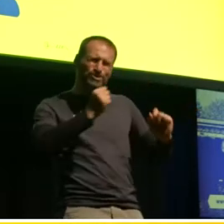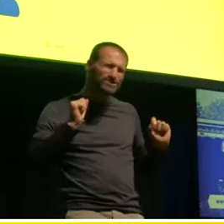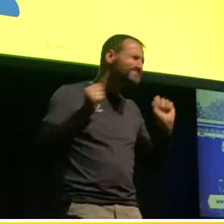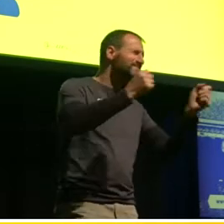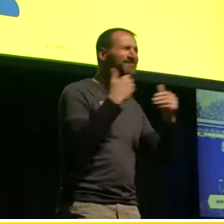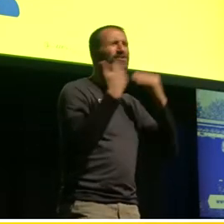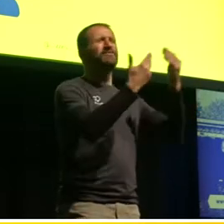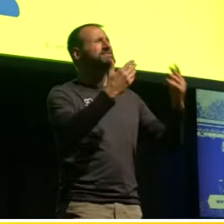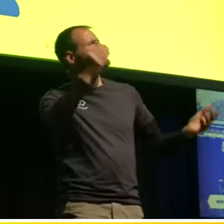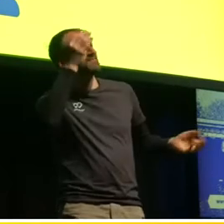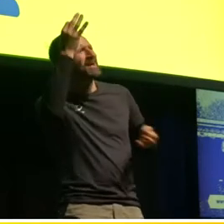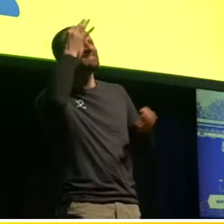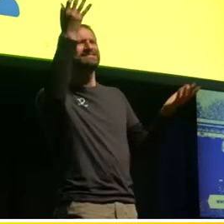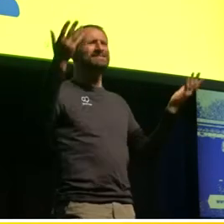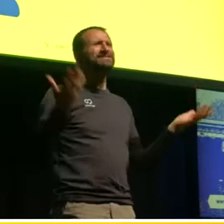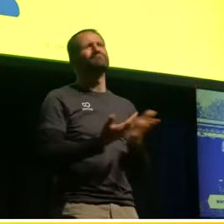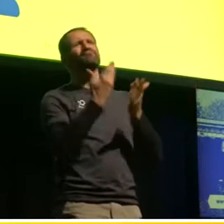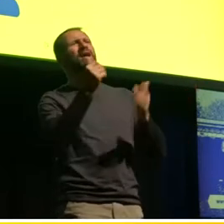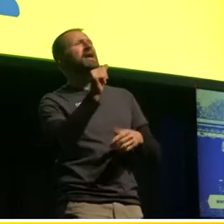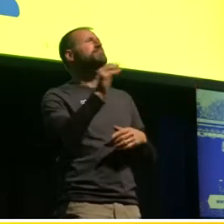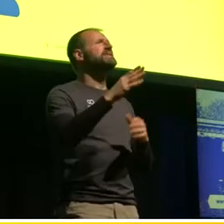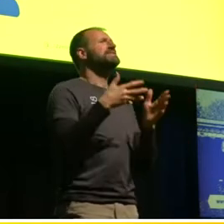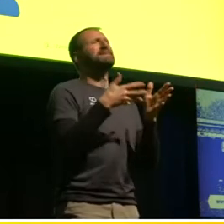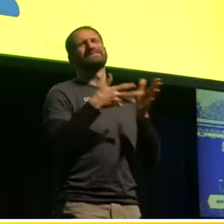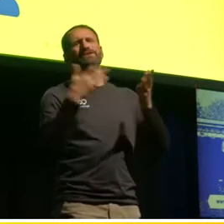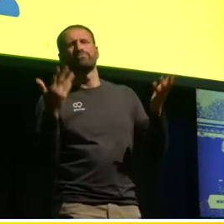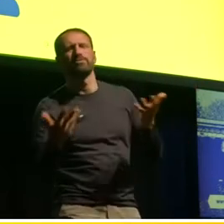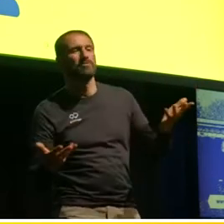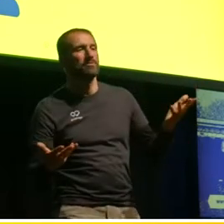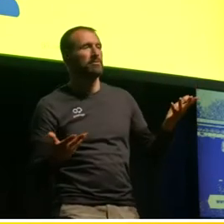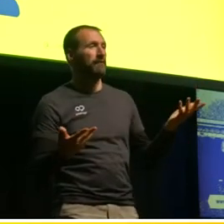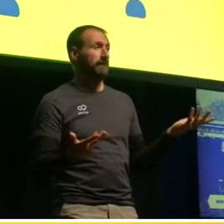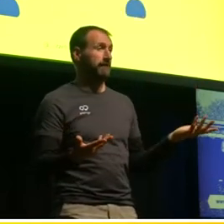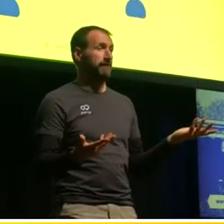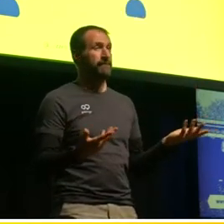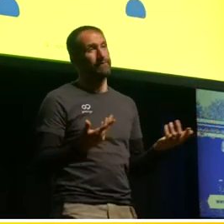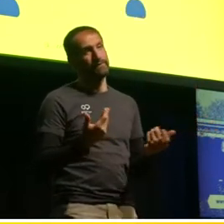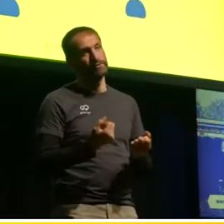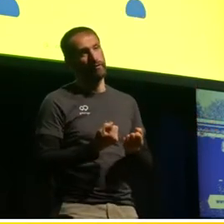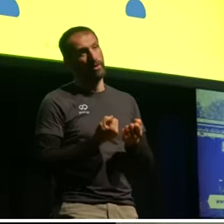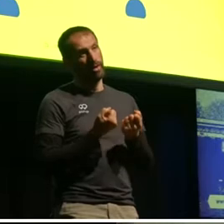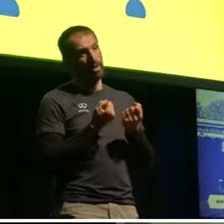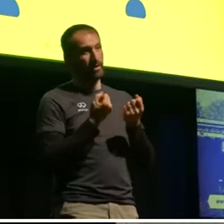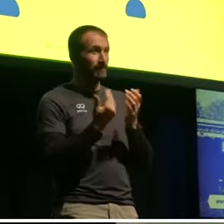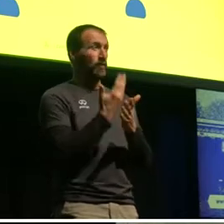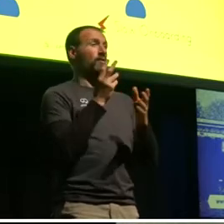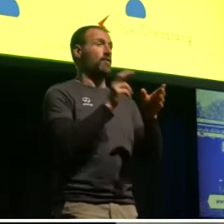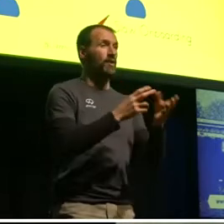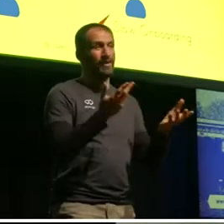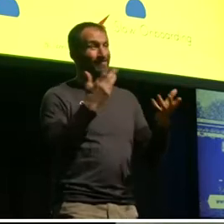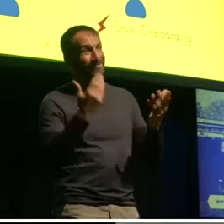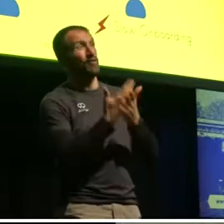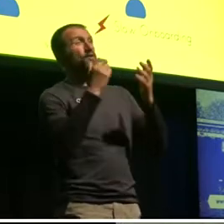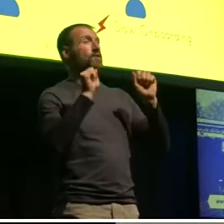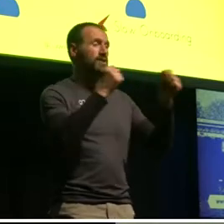to do some A/B testing of things, it's really hard to do. And especially if new people are joining the team and